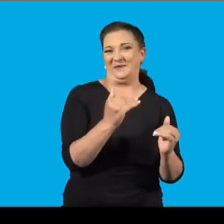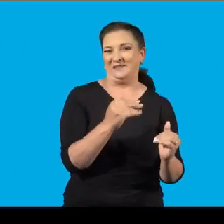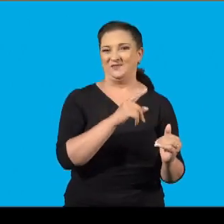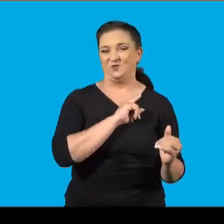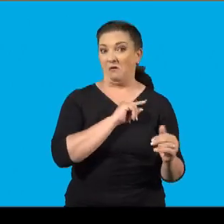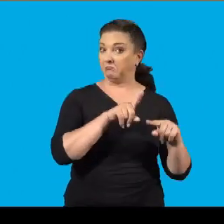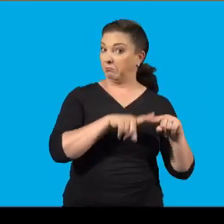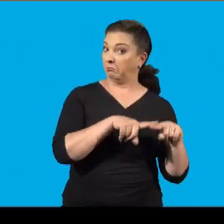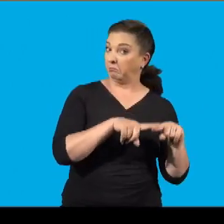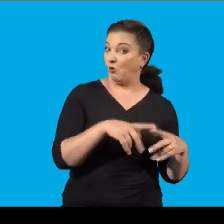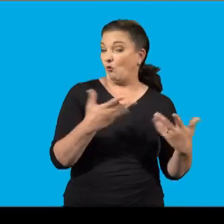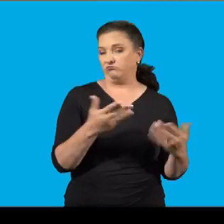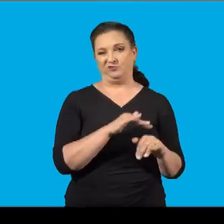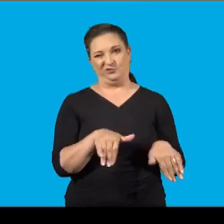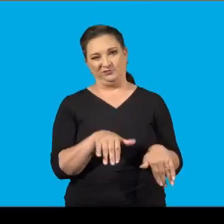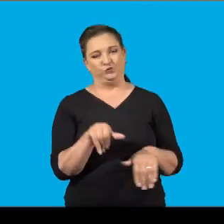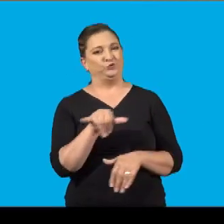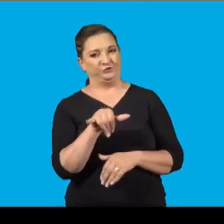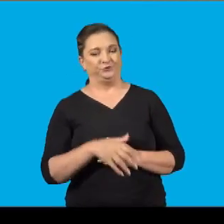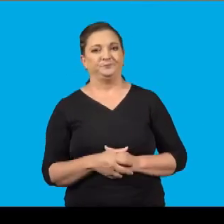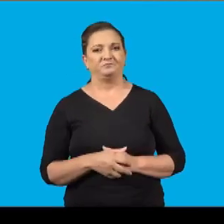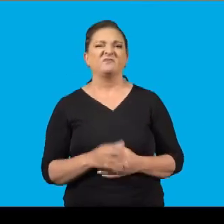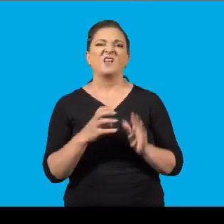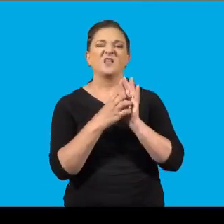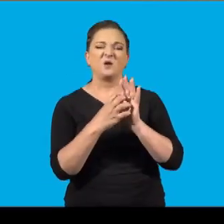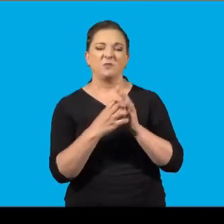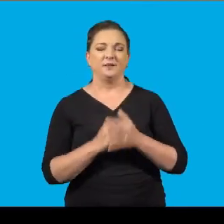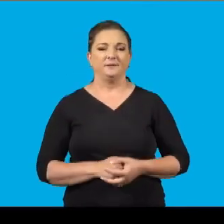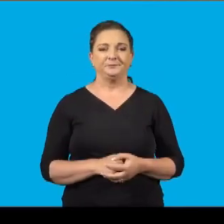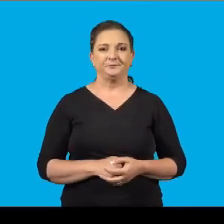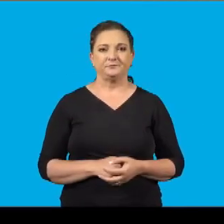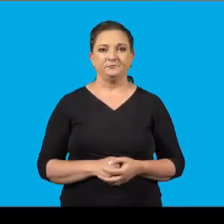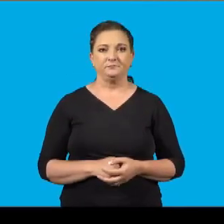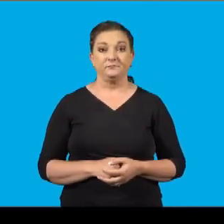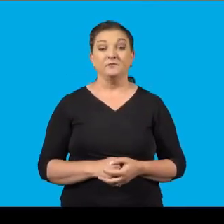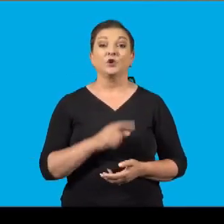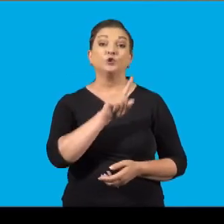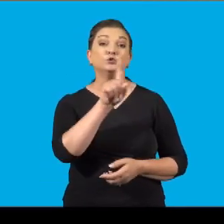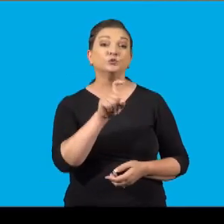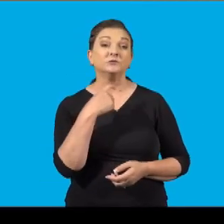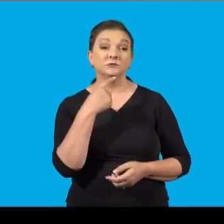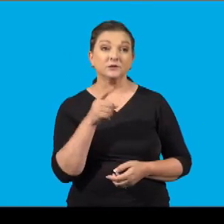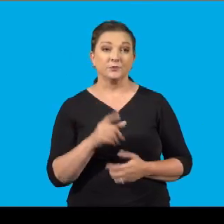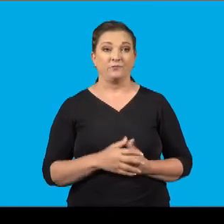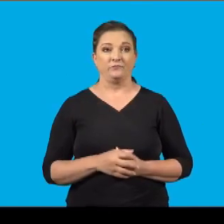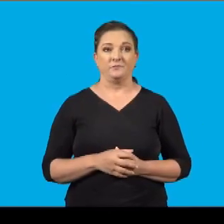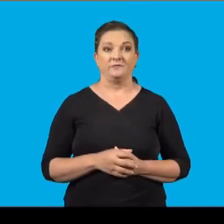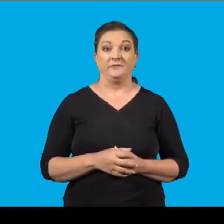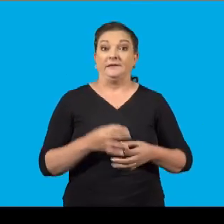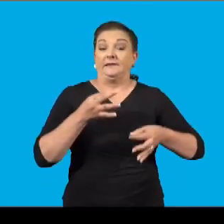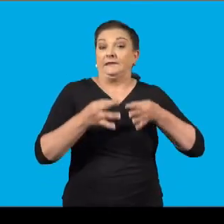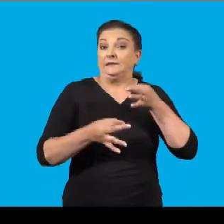limitations are, and whether it is reliable or not. Let's look at an example. This question